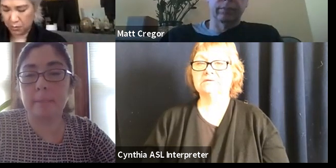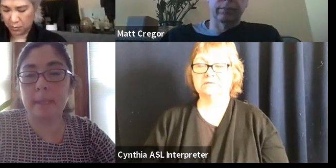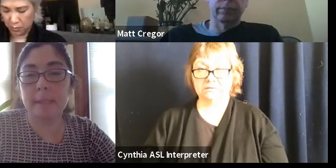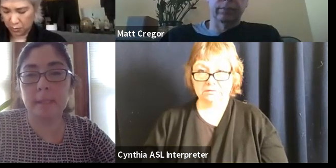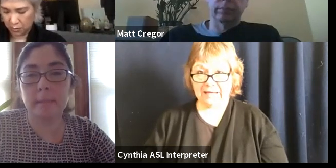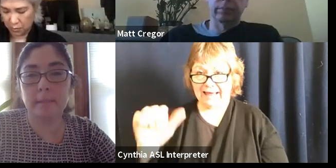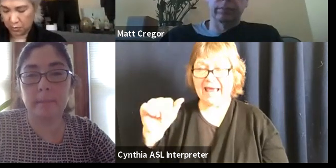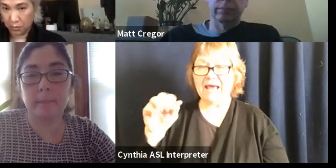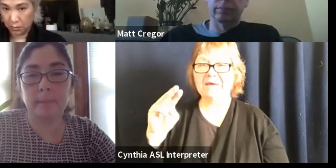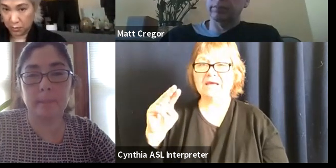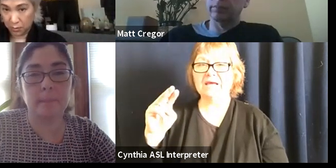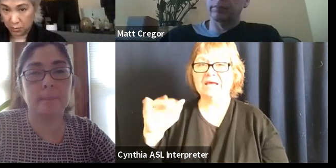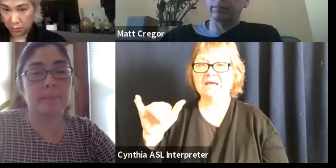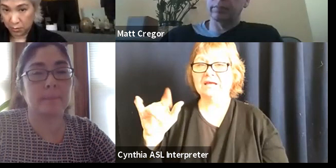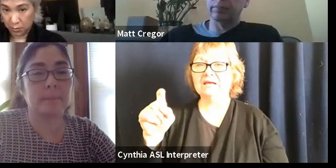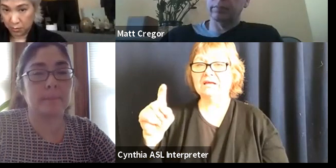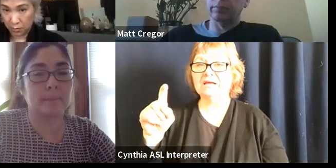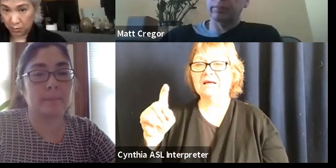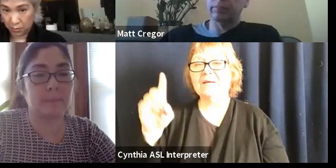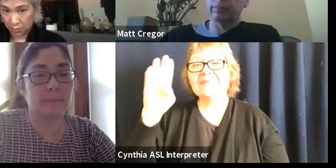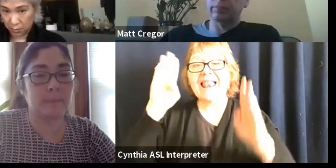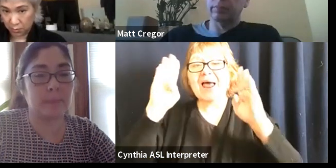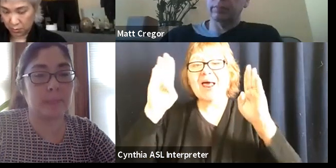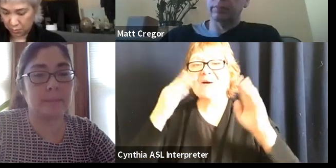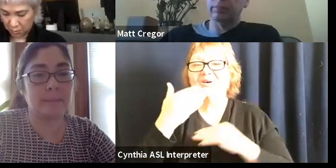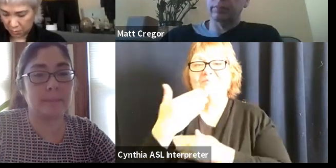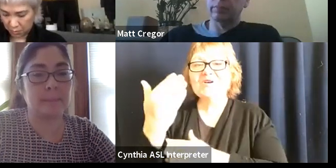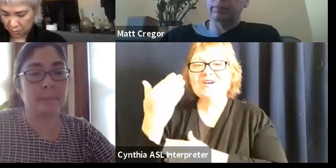Amy Cleveland Hudson. Hi, good morning.